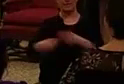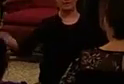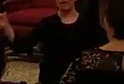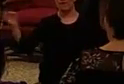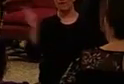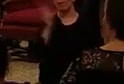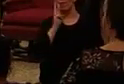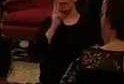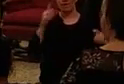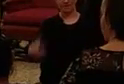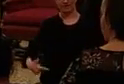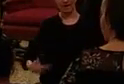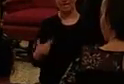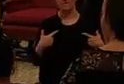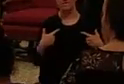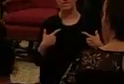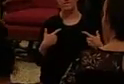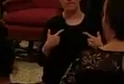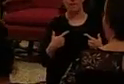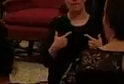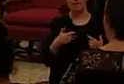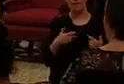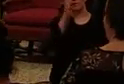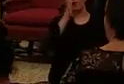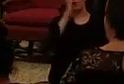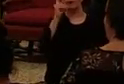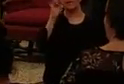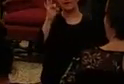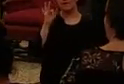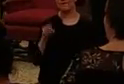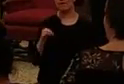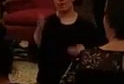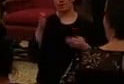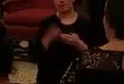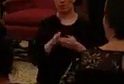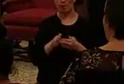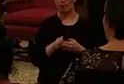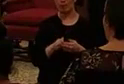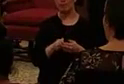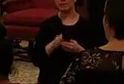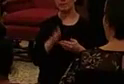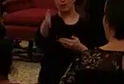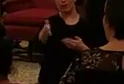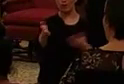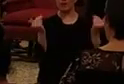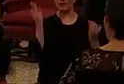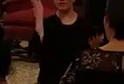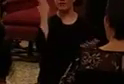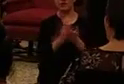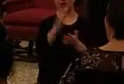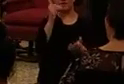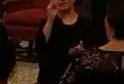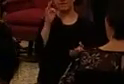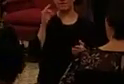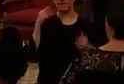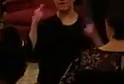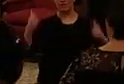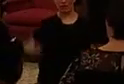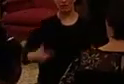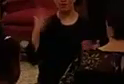freely of the waters of life. Let God define you from this point forward. Come on, quit defining your own